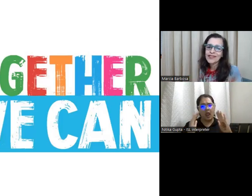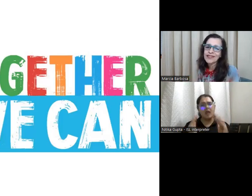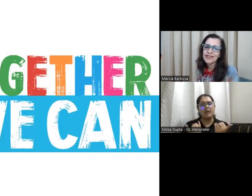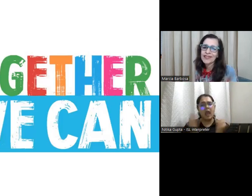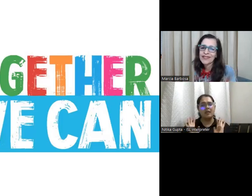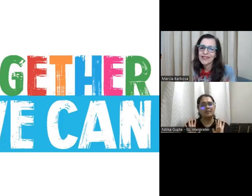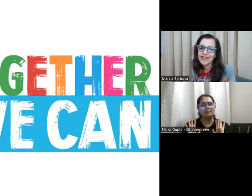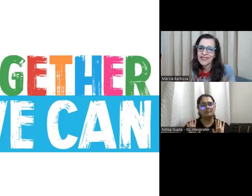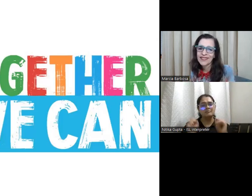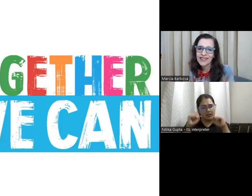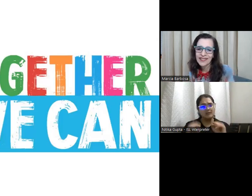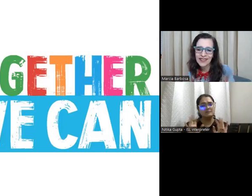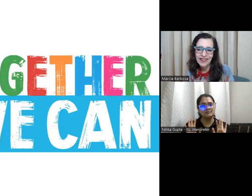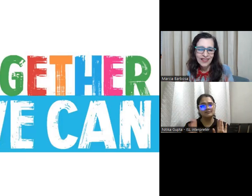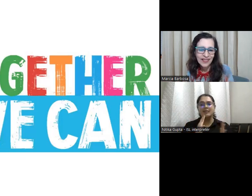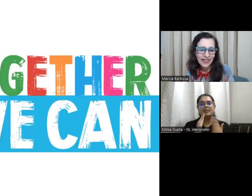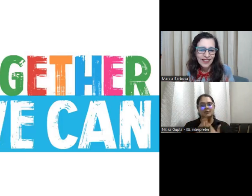much.